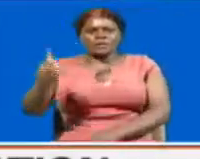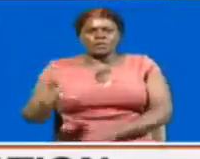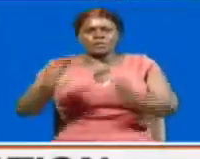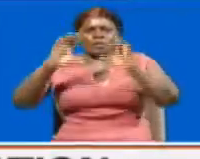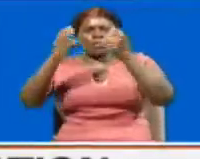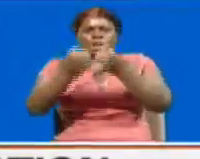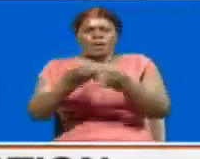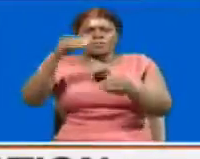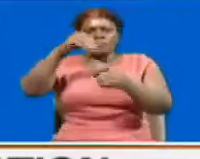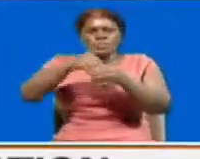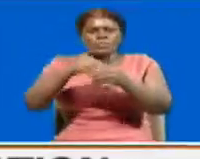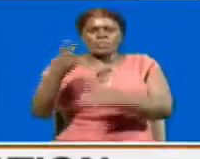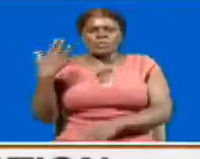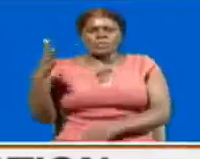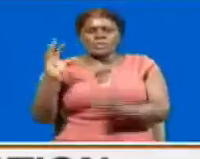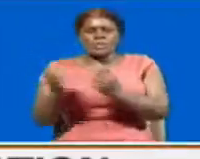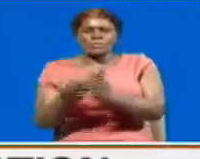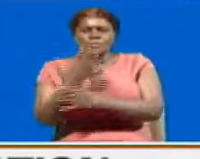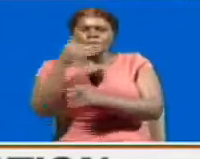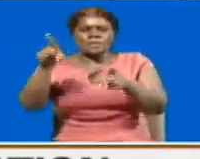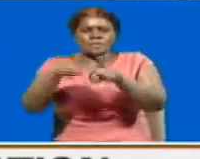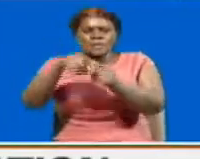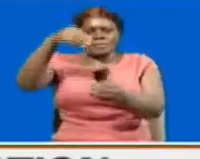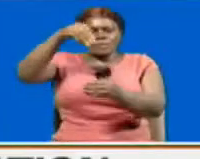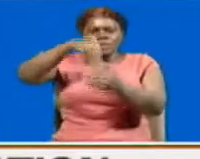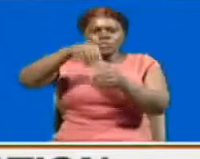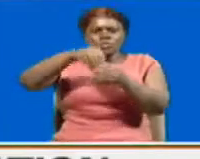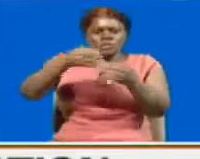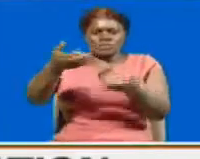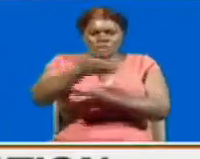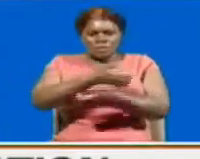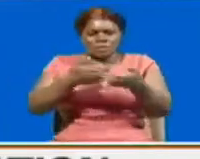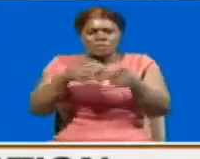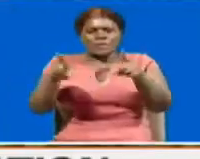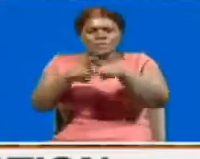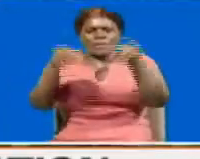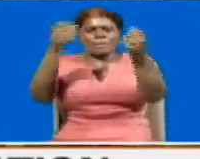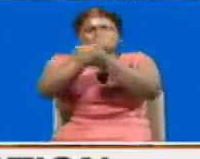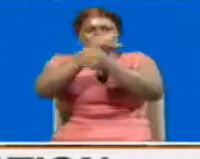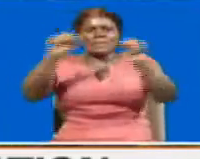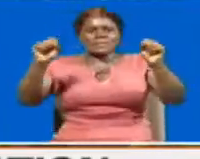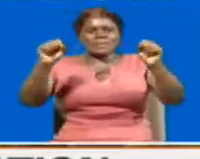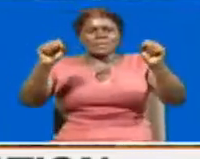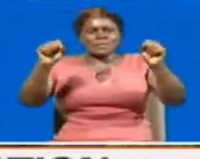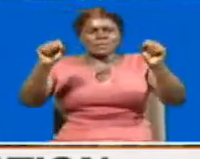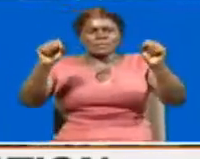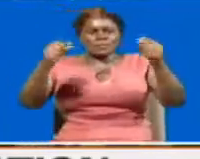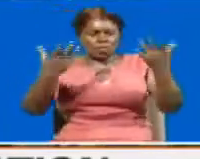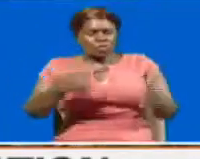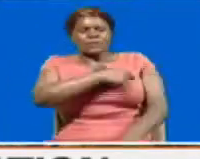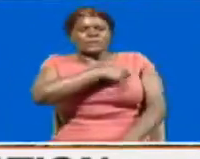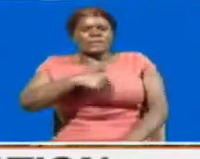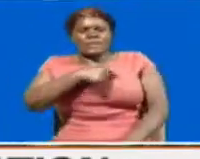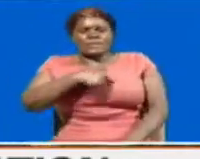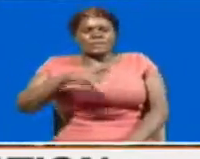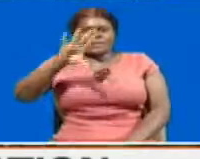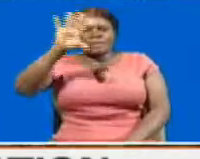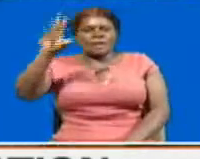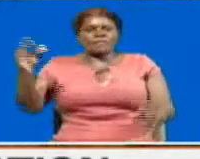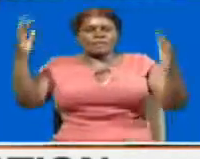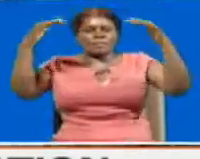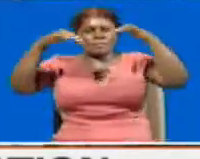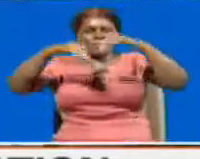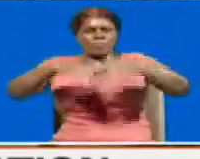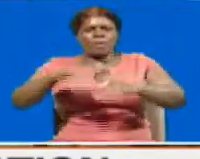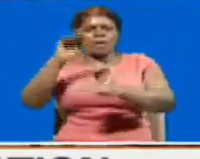global investment in green growth and inclusive economies. Meanwhile, delegates at the African Climate